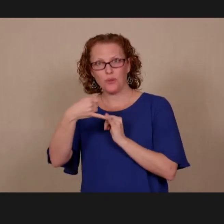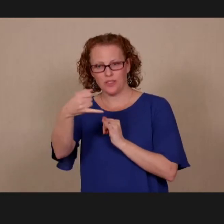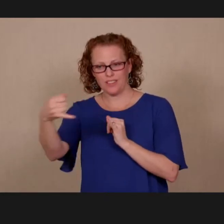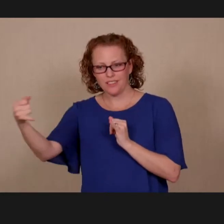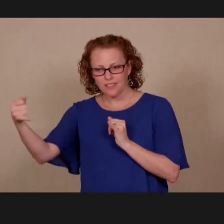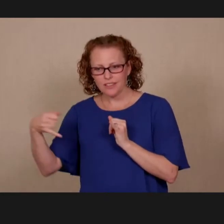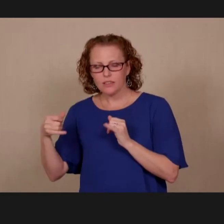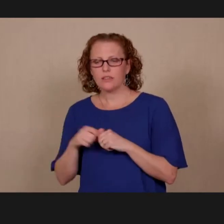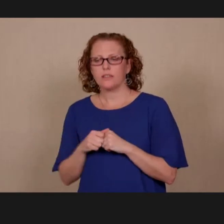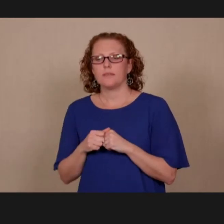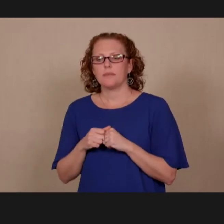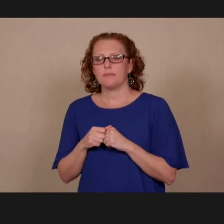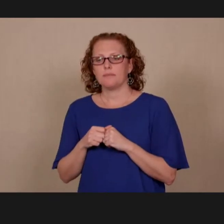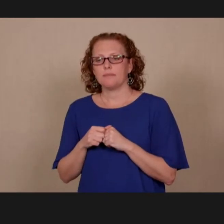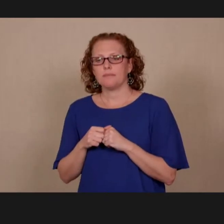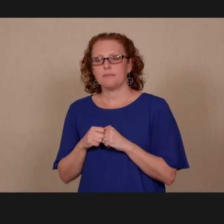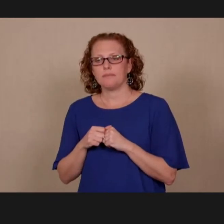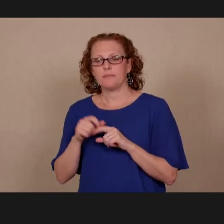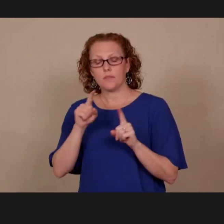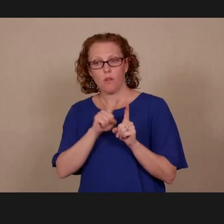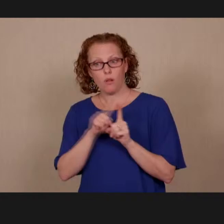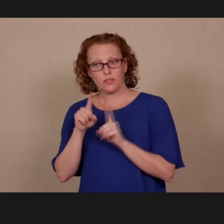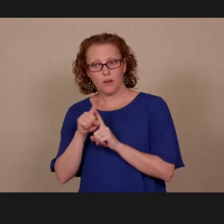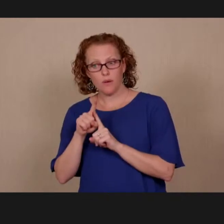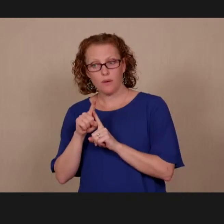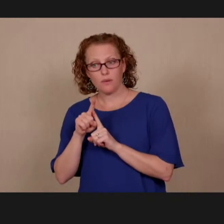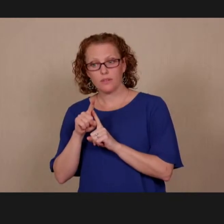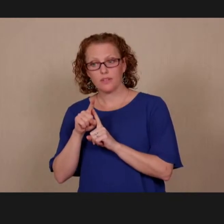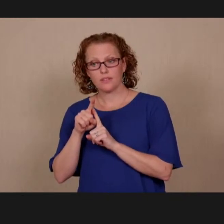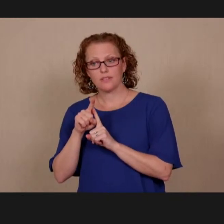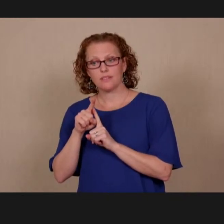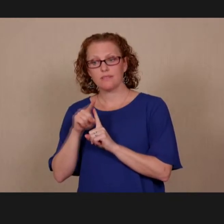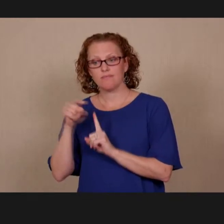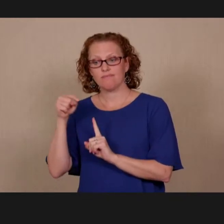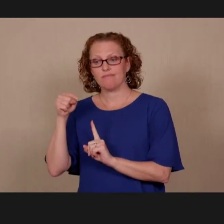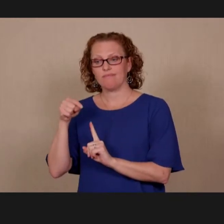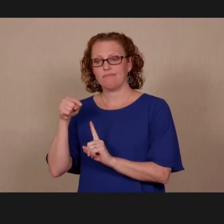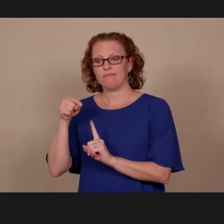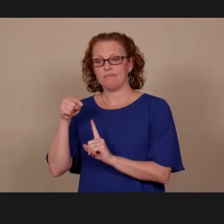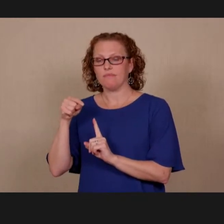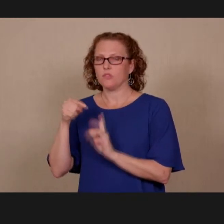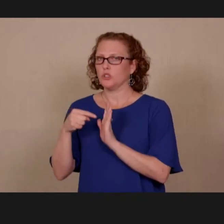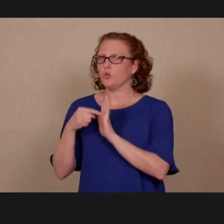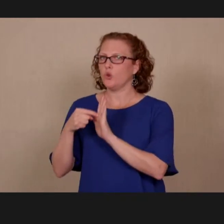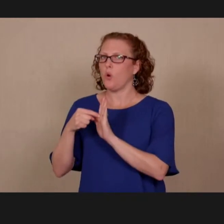And it has the greatest movement